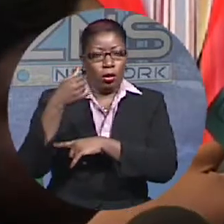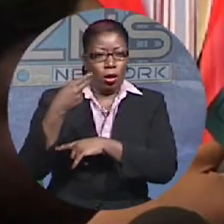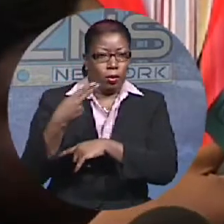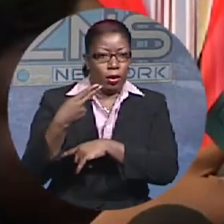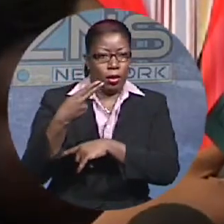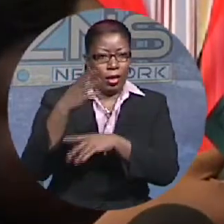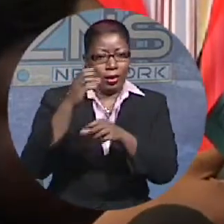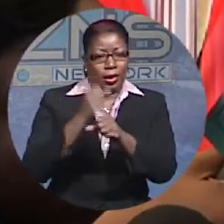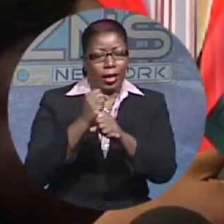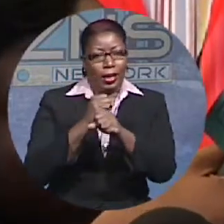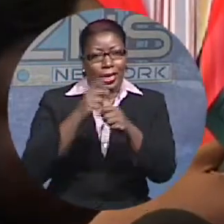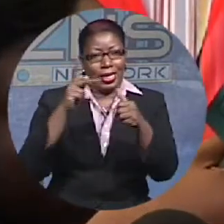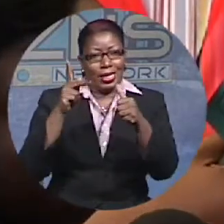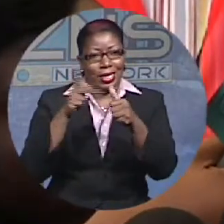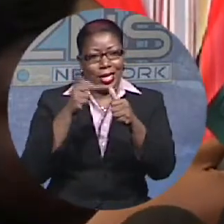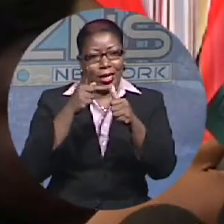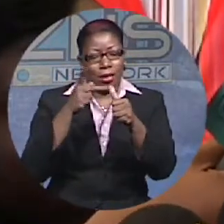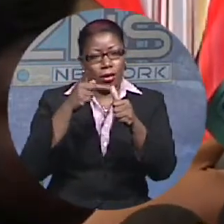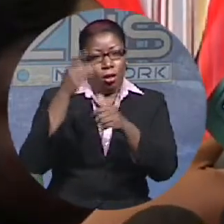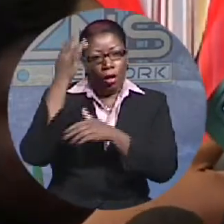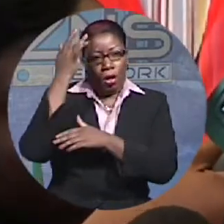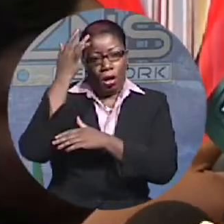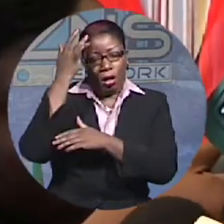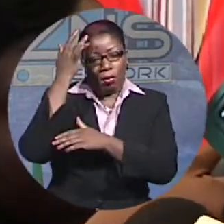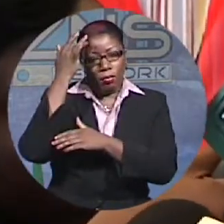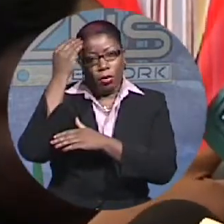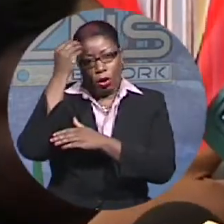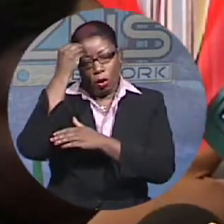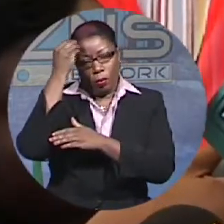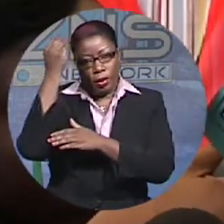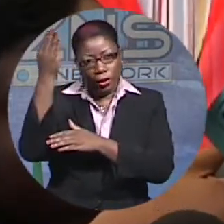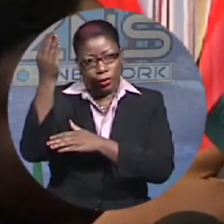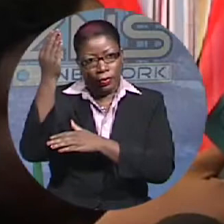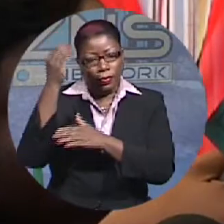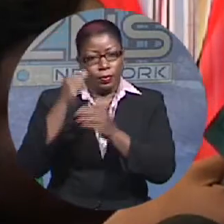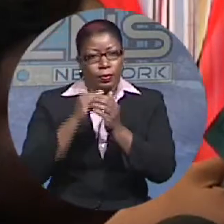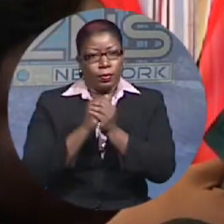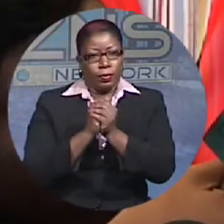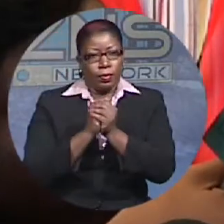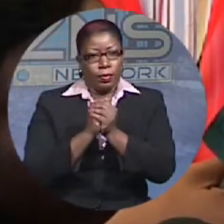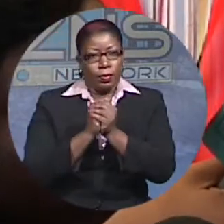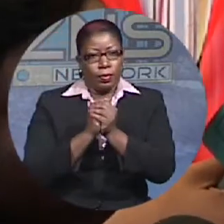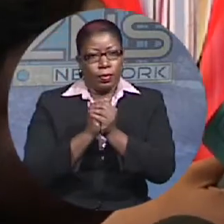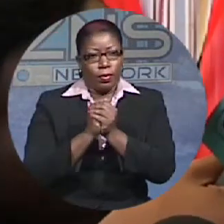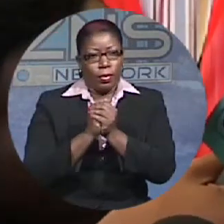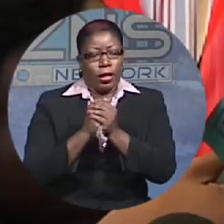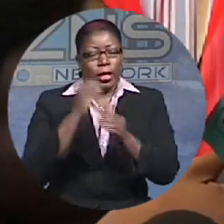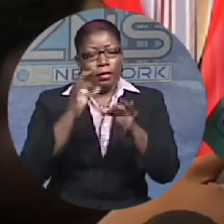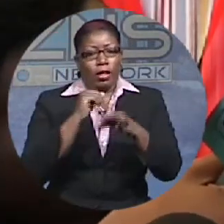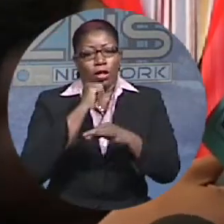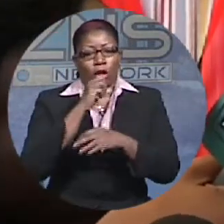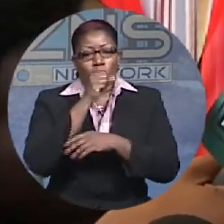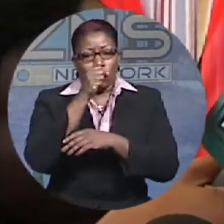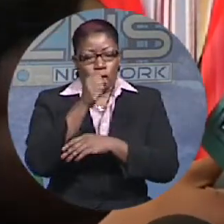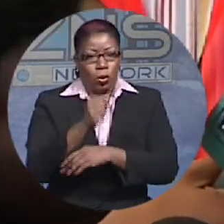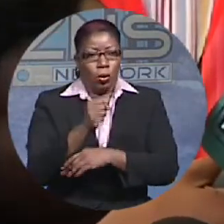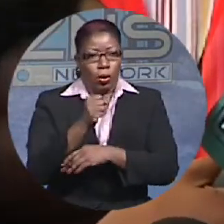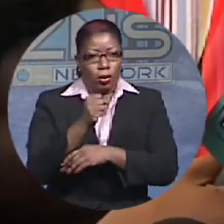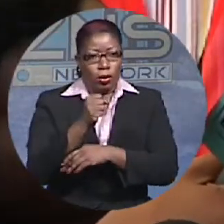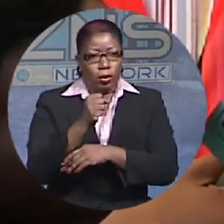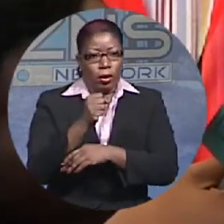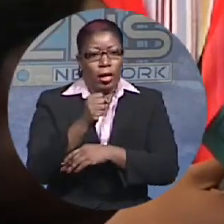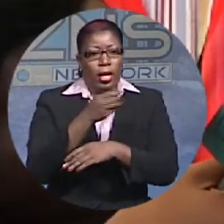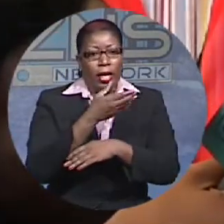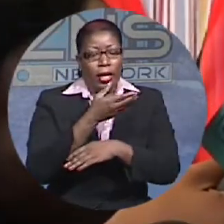they can get that second opinion. And if the surgeon is not certain of a particular procedure, he can be assisted by